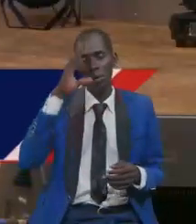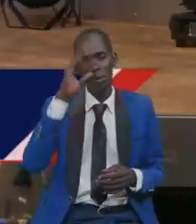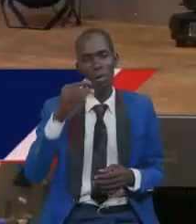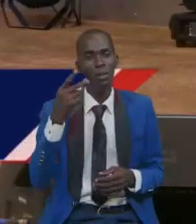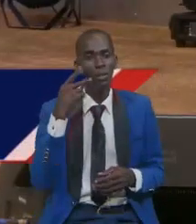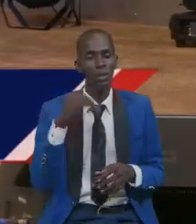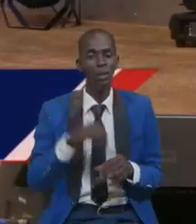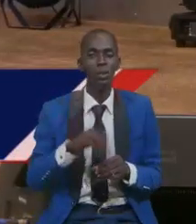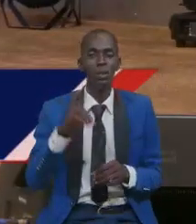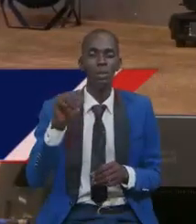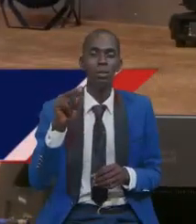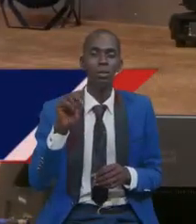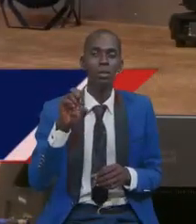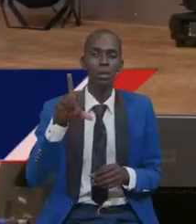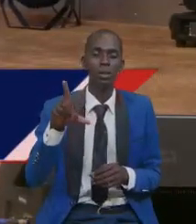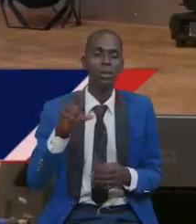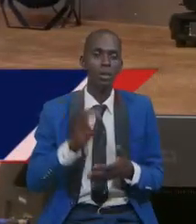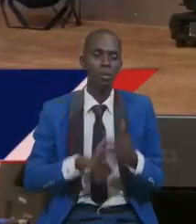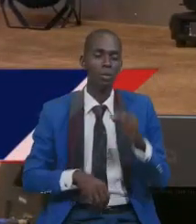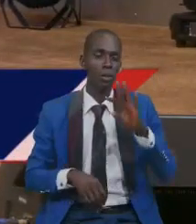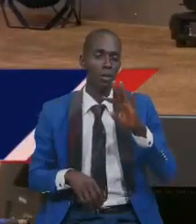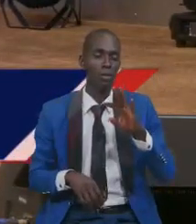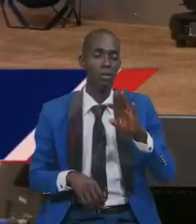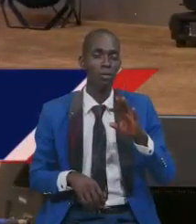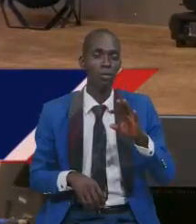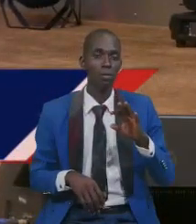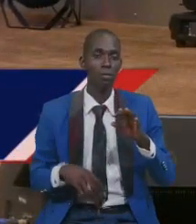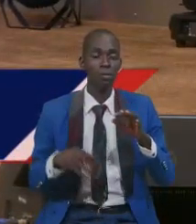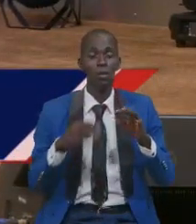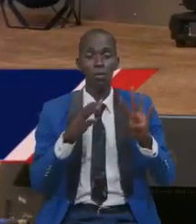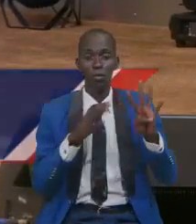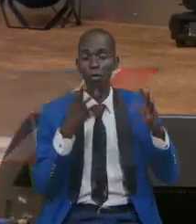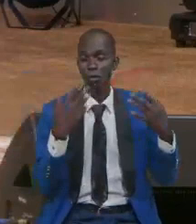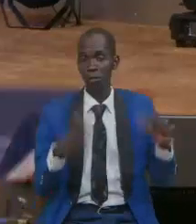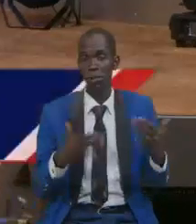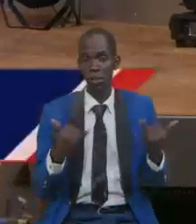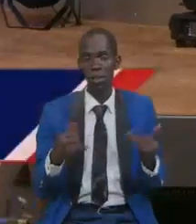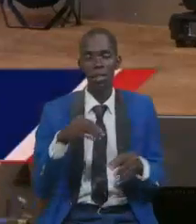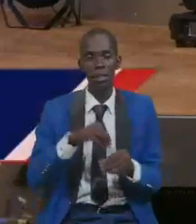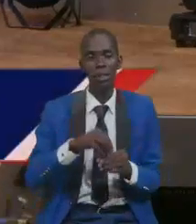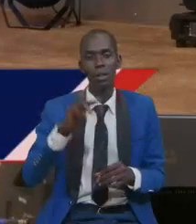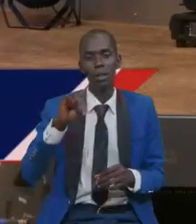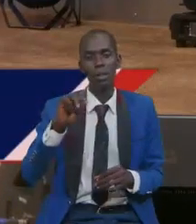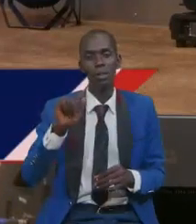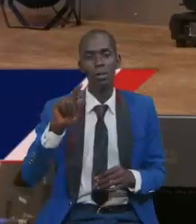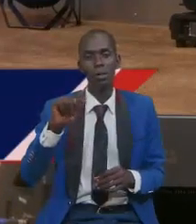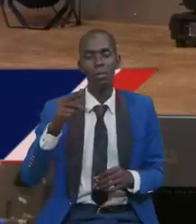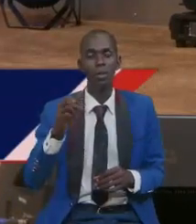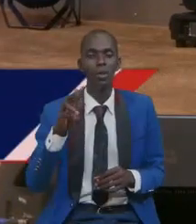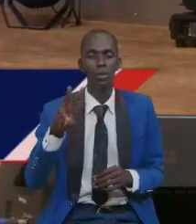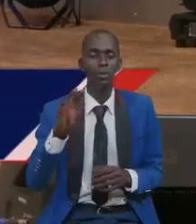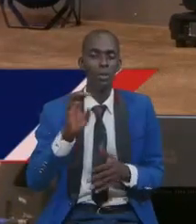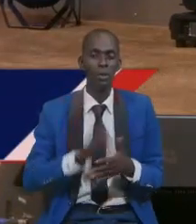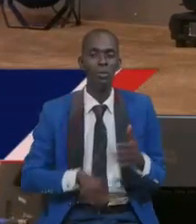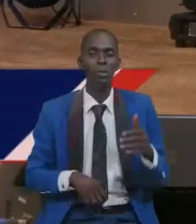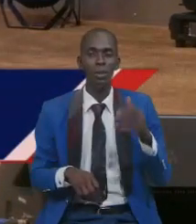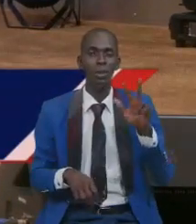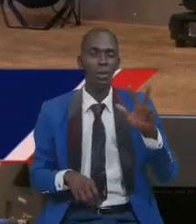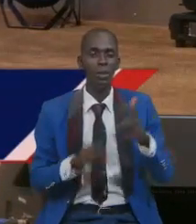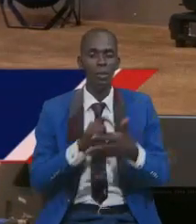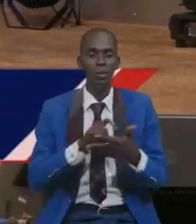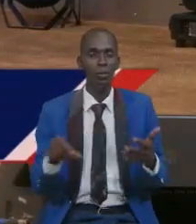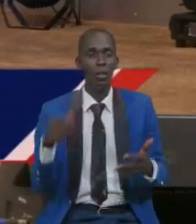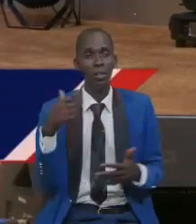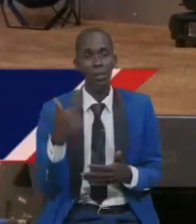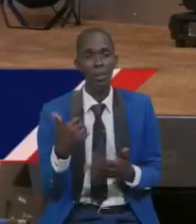to 15. Look at Matthew chapter 3, in verse 10. Here is the word of the forerunner of the